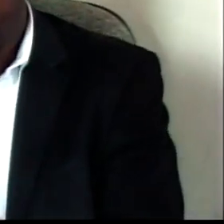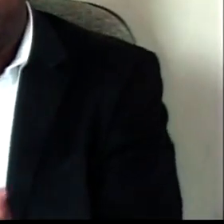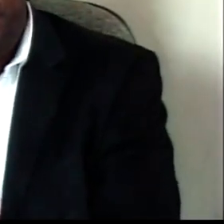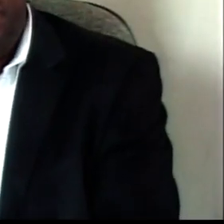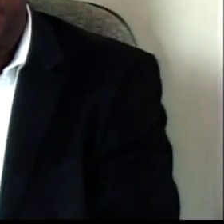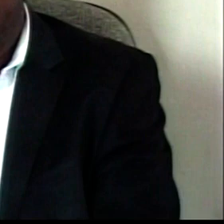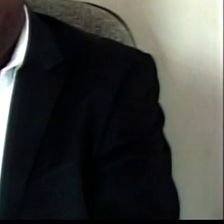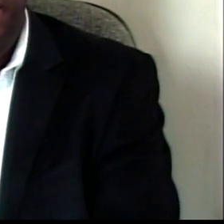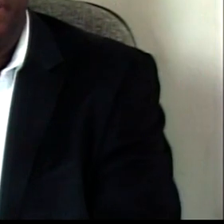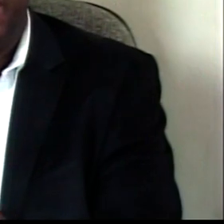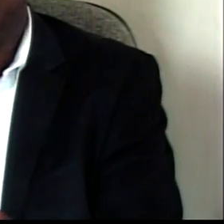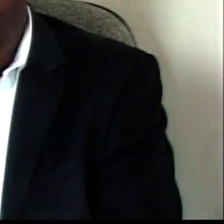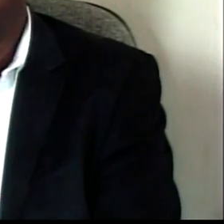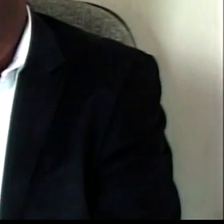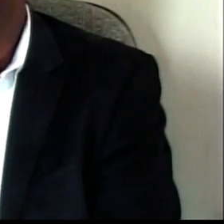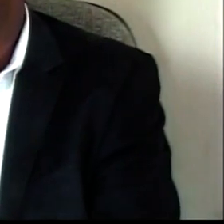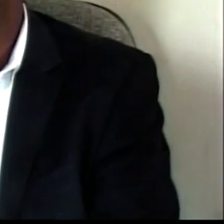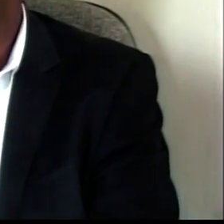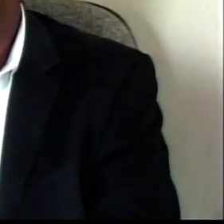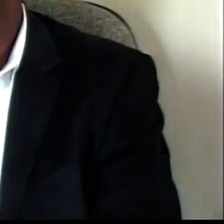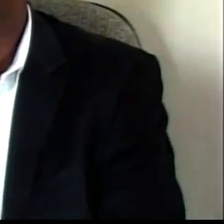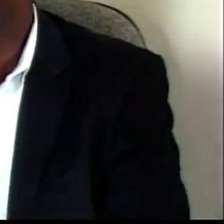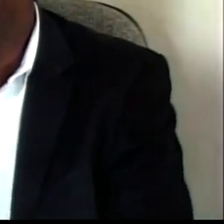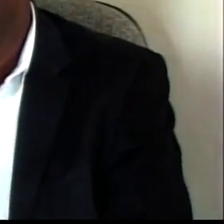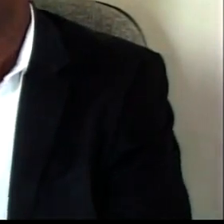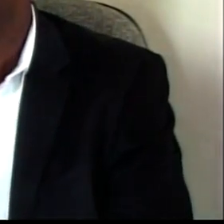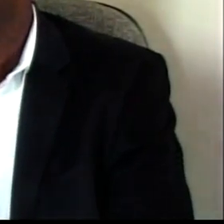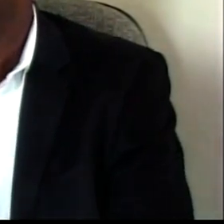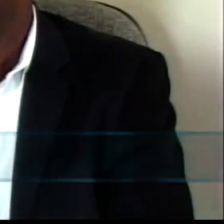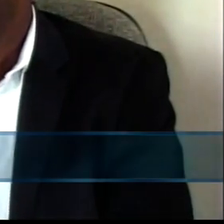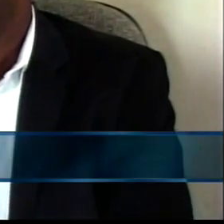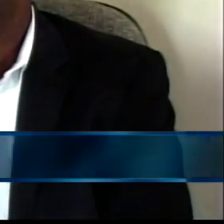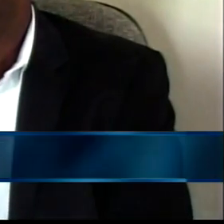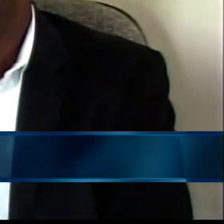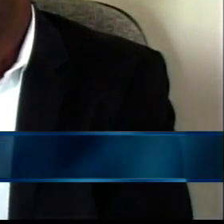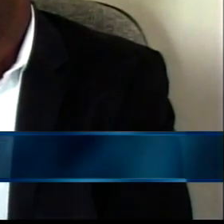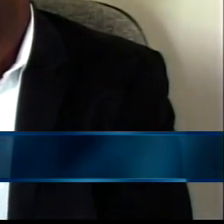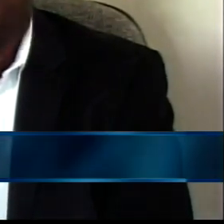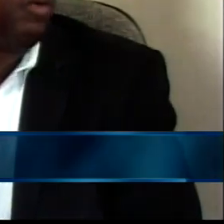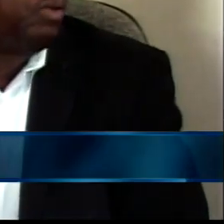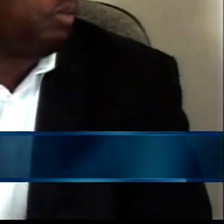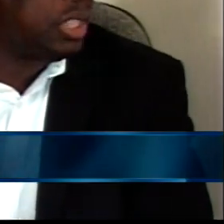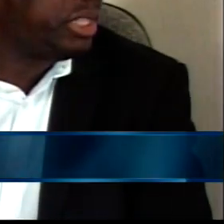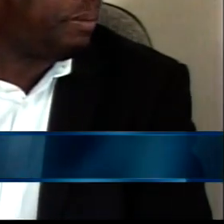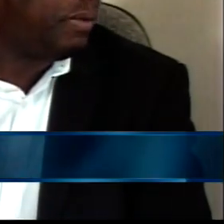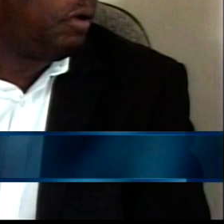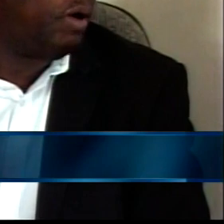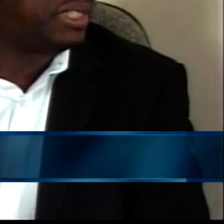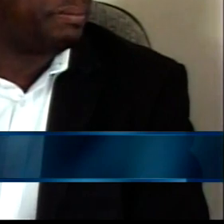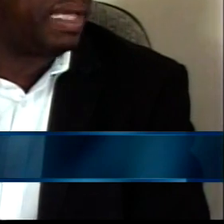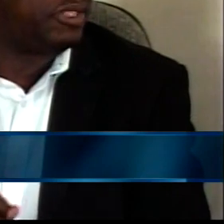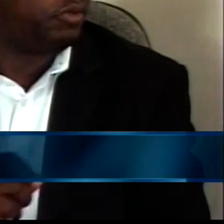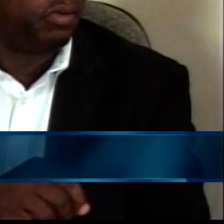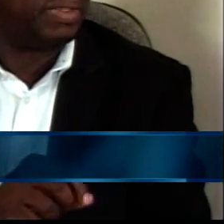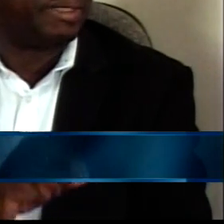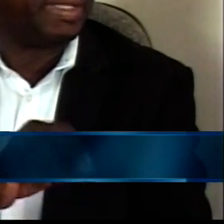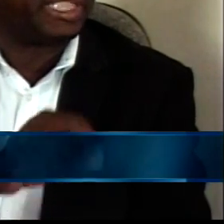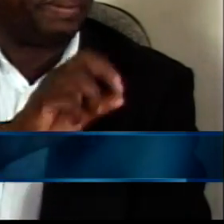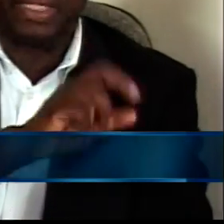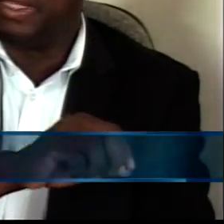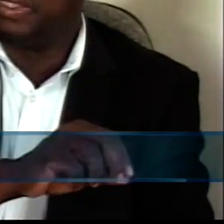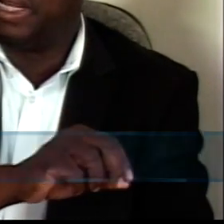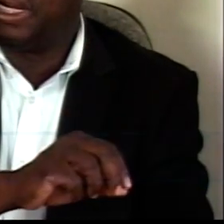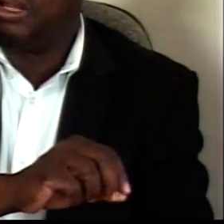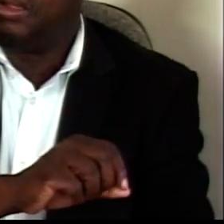They play football, they play darts, they play road tennis, they play something. Okay? Or they go and watch them. Or sometimes, you don't know, sometimes